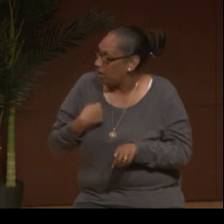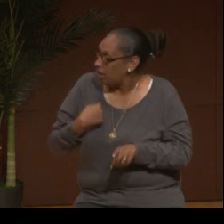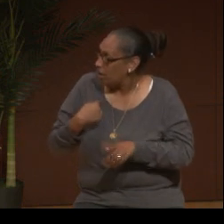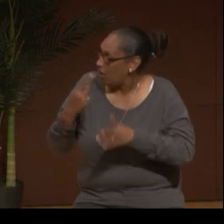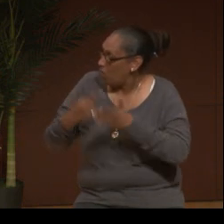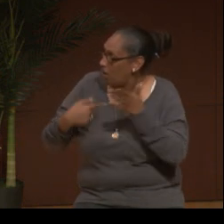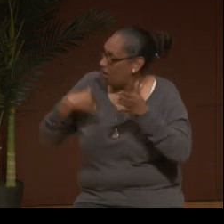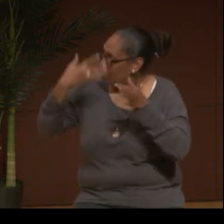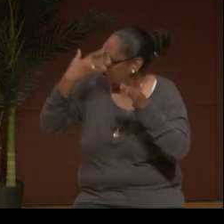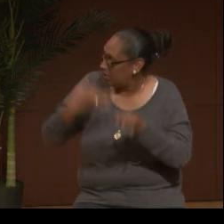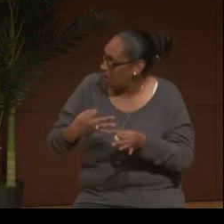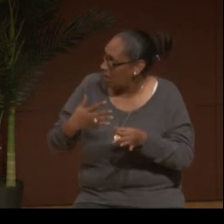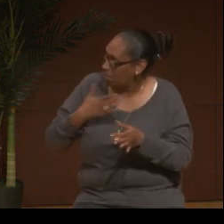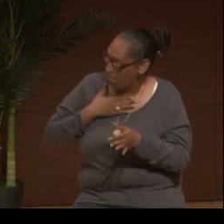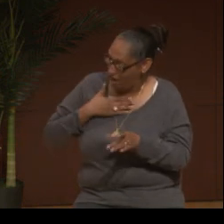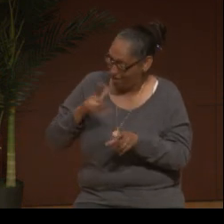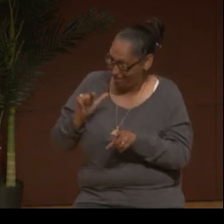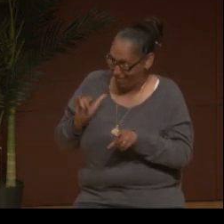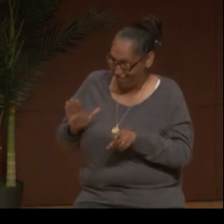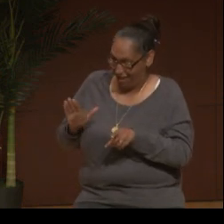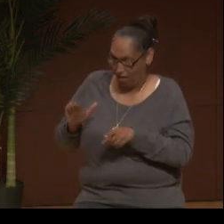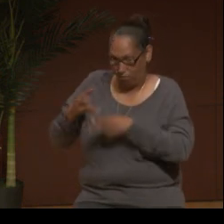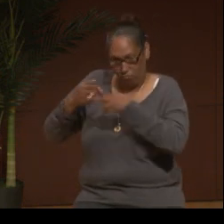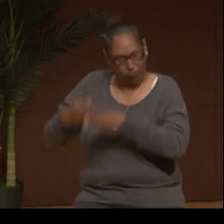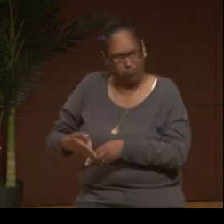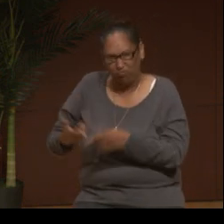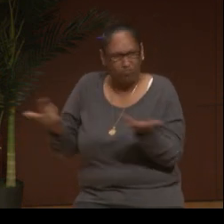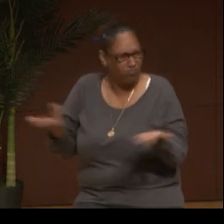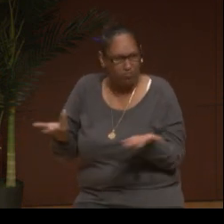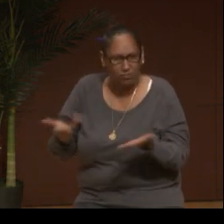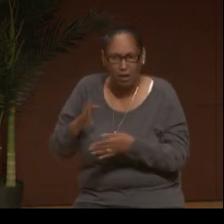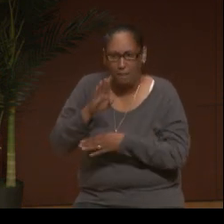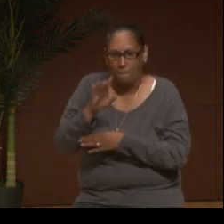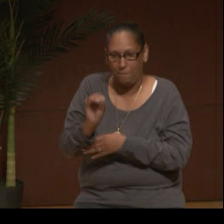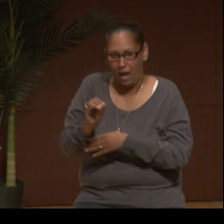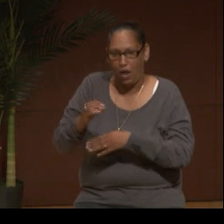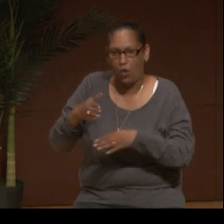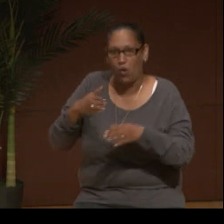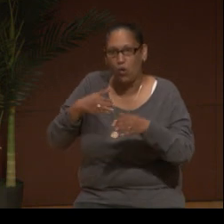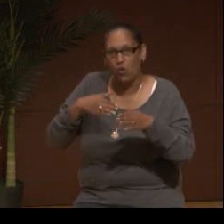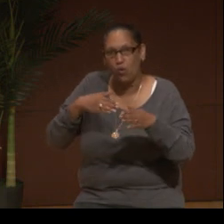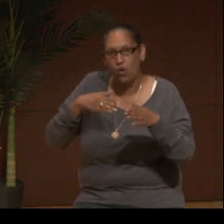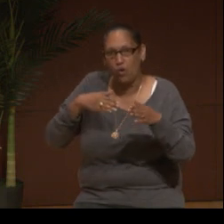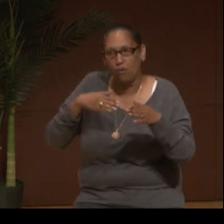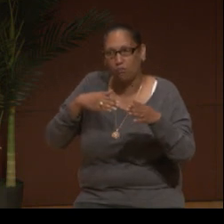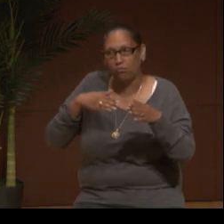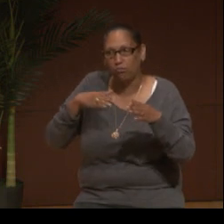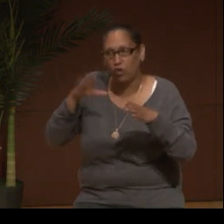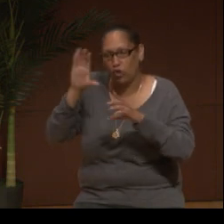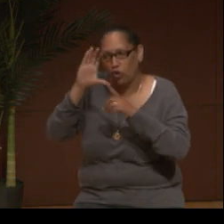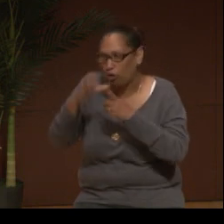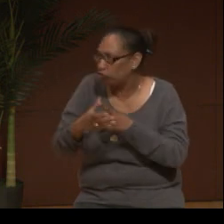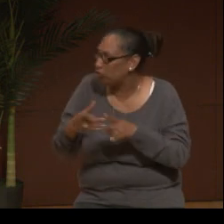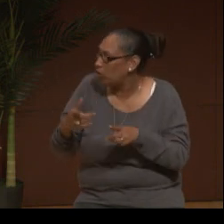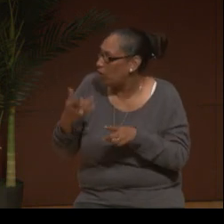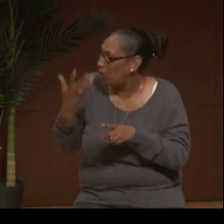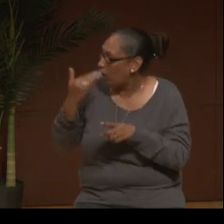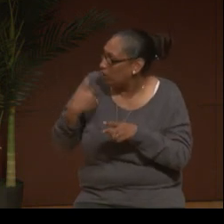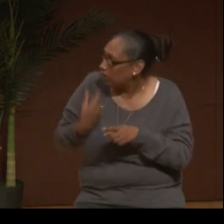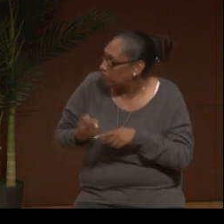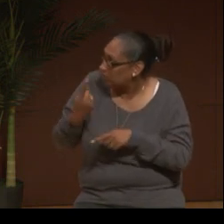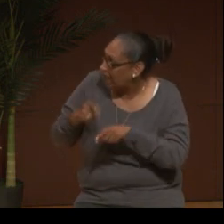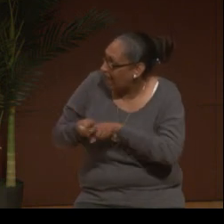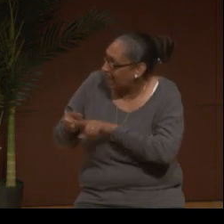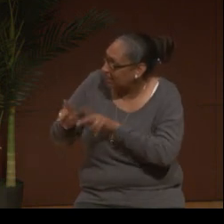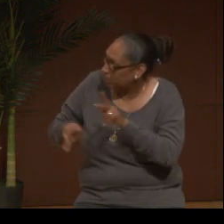what I've decided to call my lab, and specifically the reference to biocultural, is an indication of how important it is to me that we understand that as people,